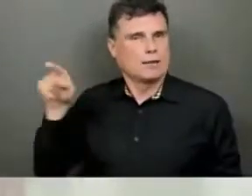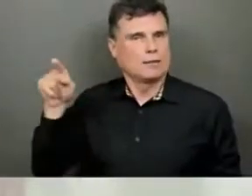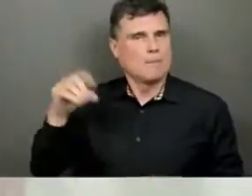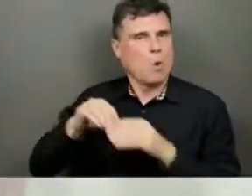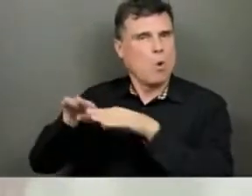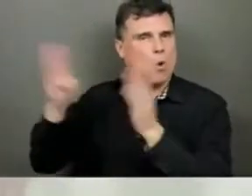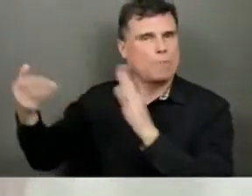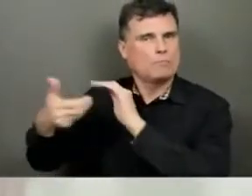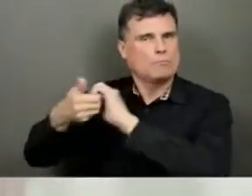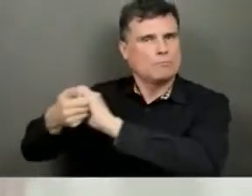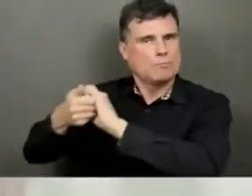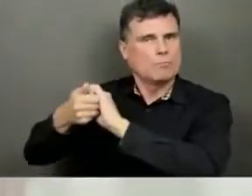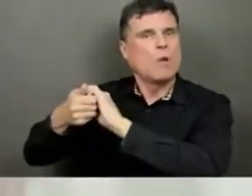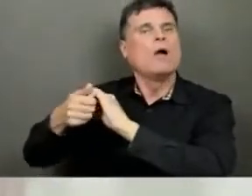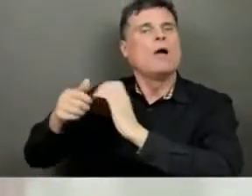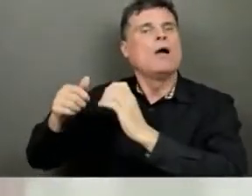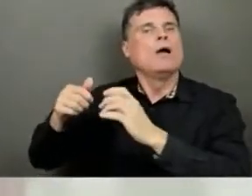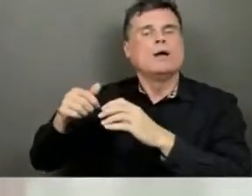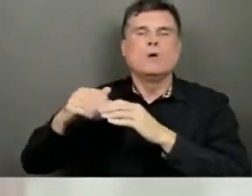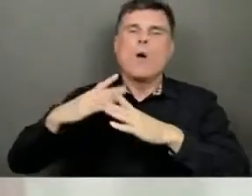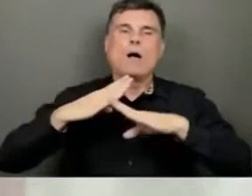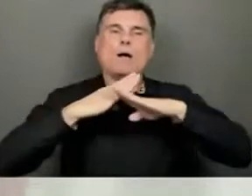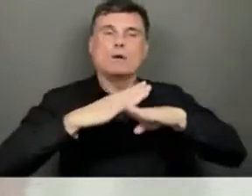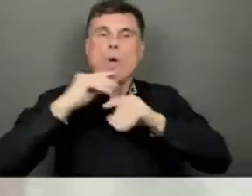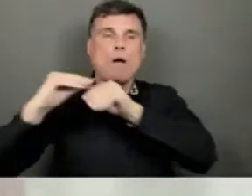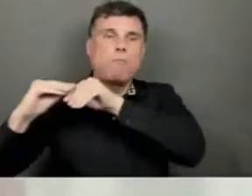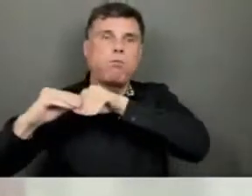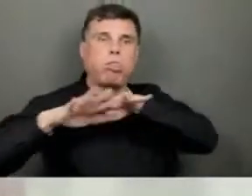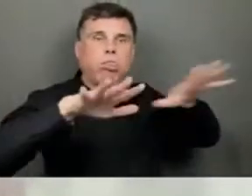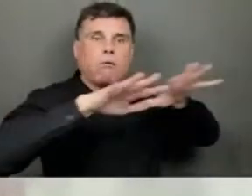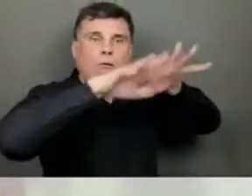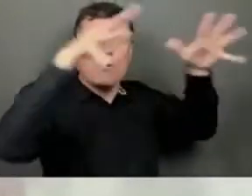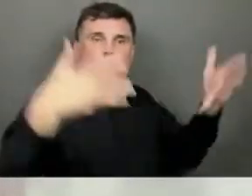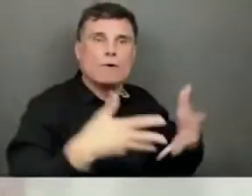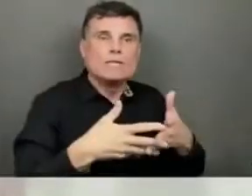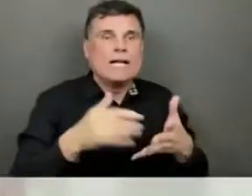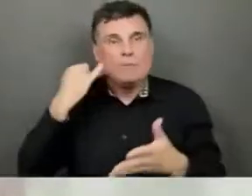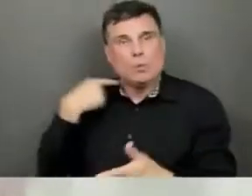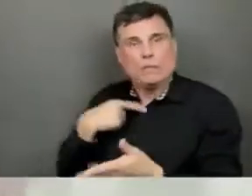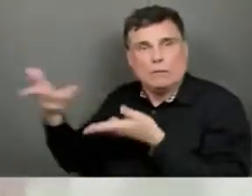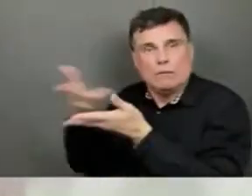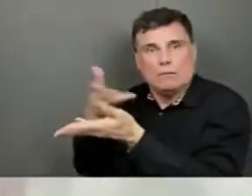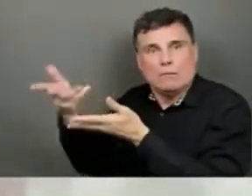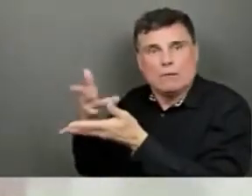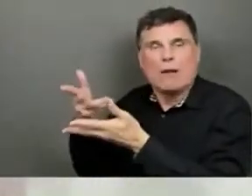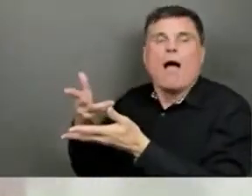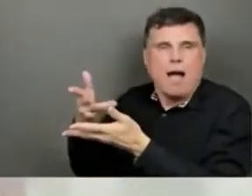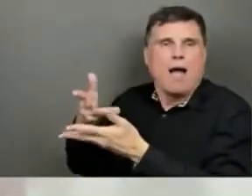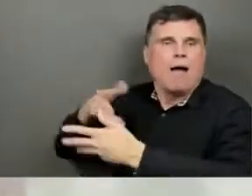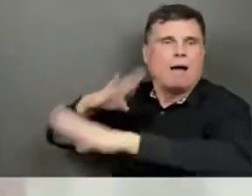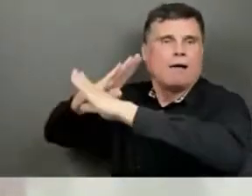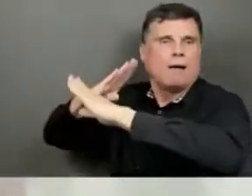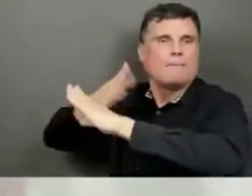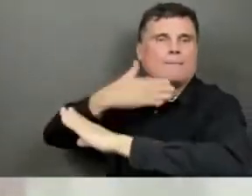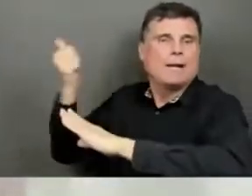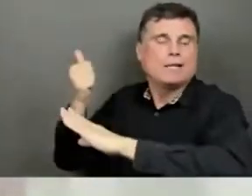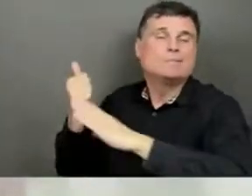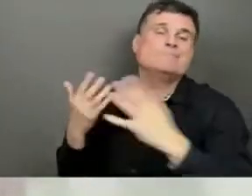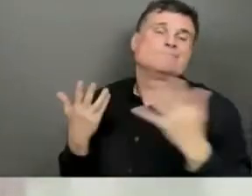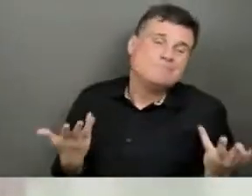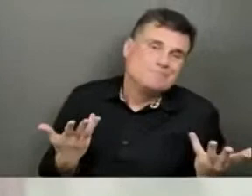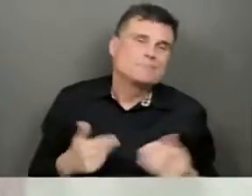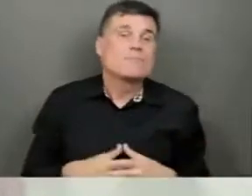that I hope we don't lose sight of, given the geopolitical situation we're in now. I